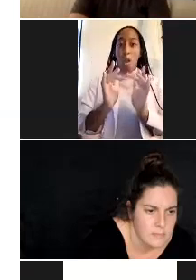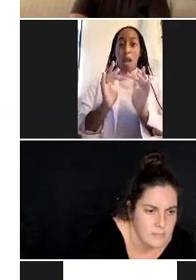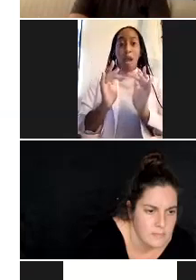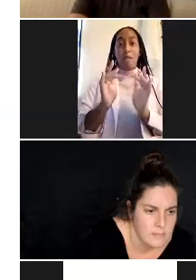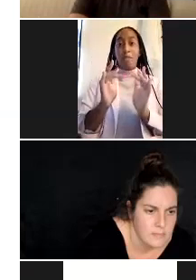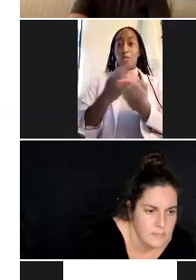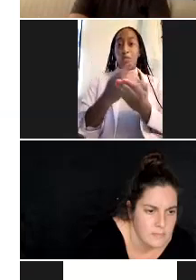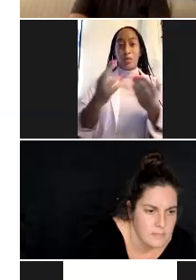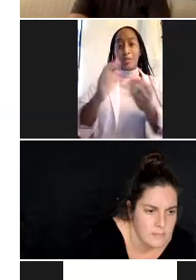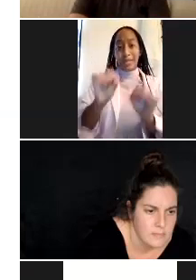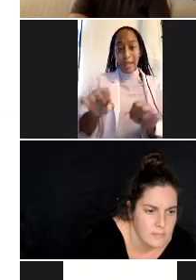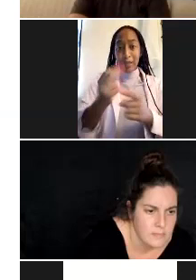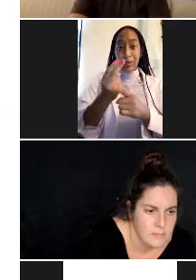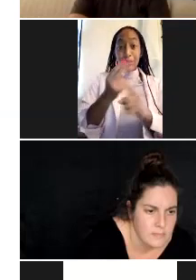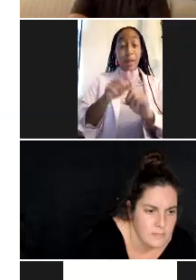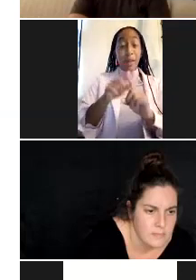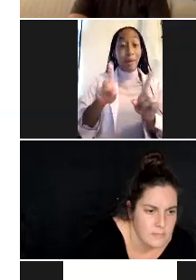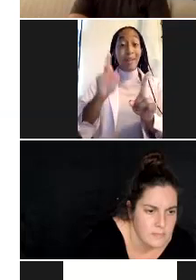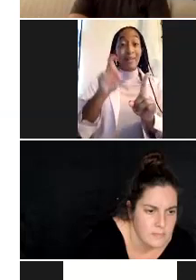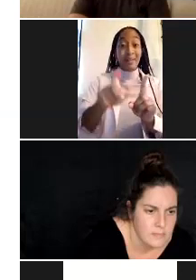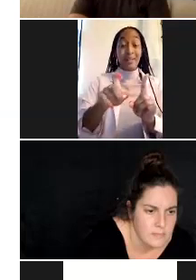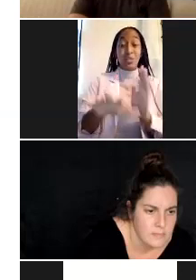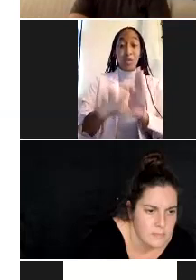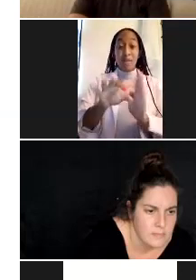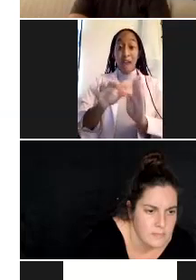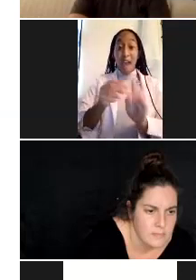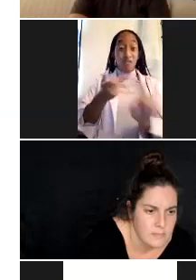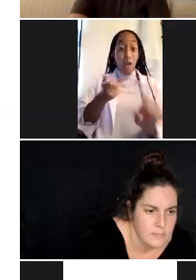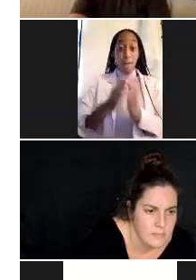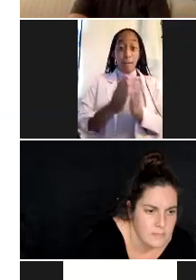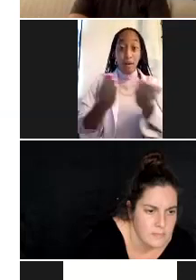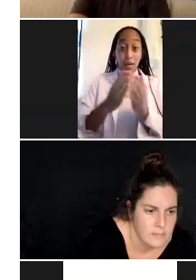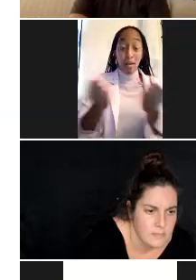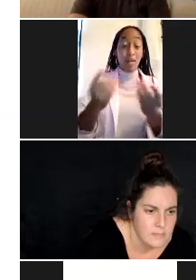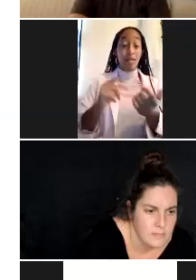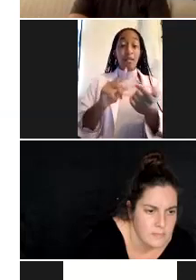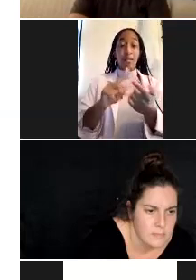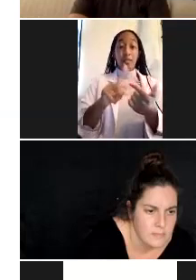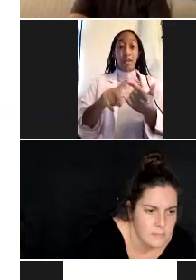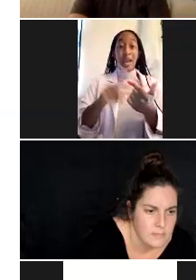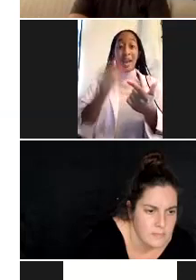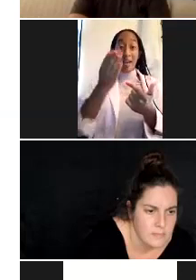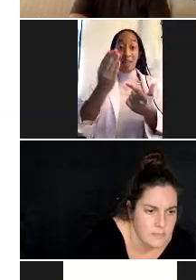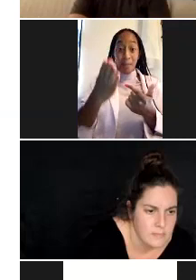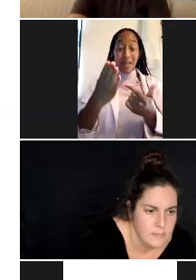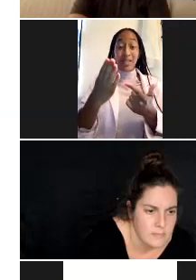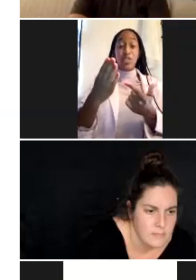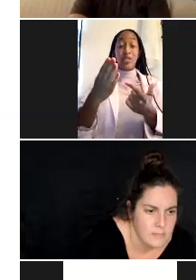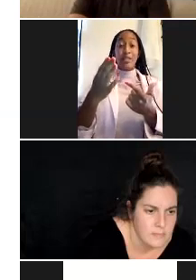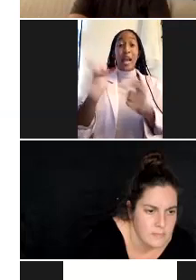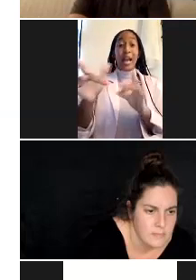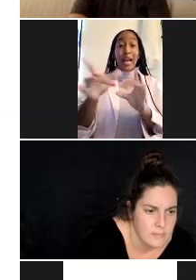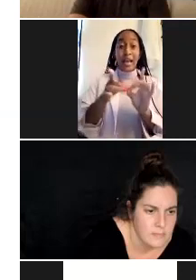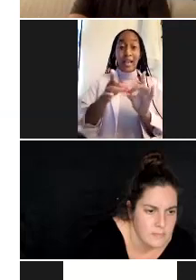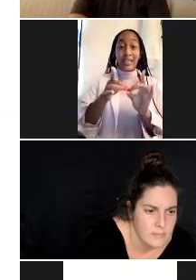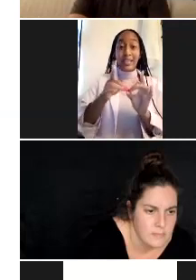guide containing 10 concept facts and 10 problems that you solve relating to these topics. So you